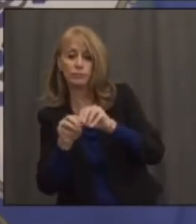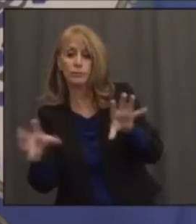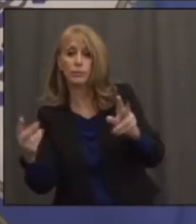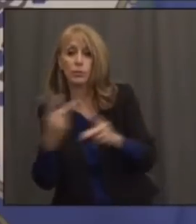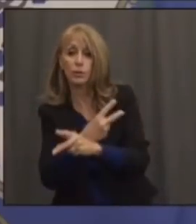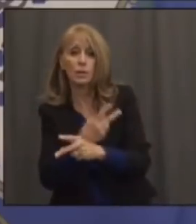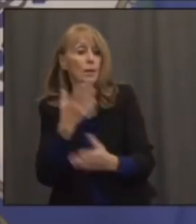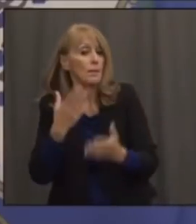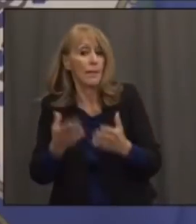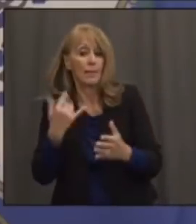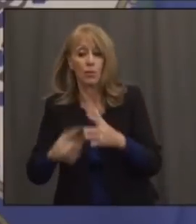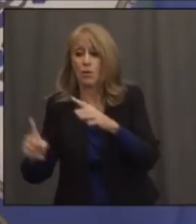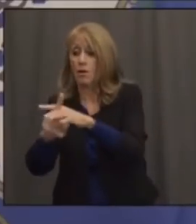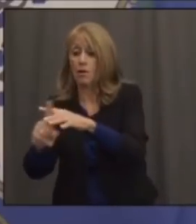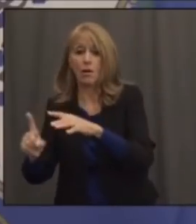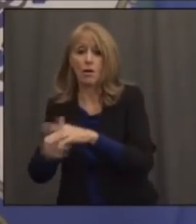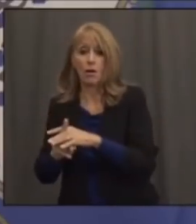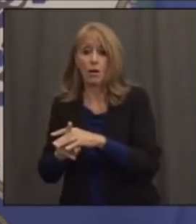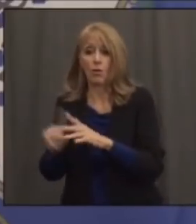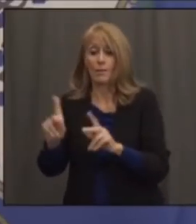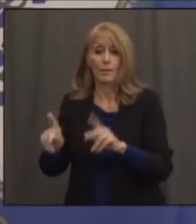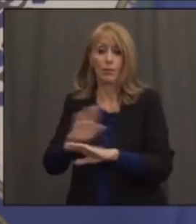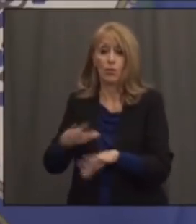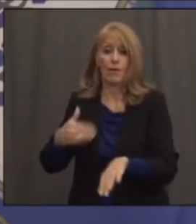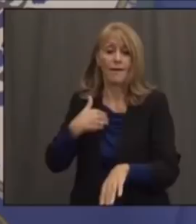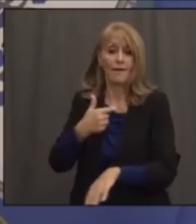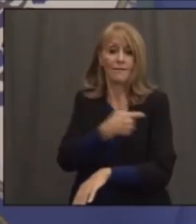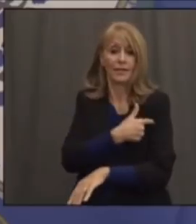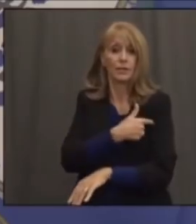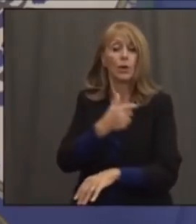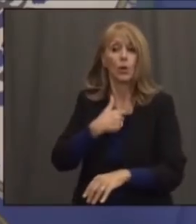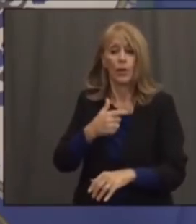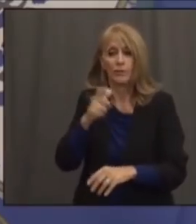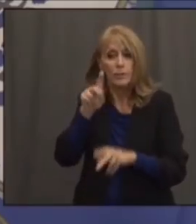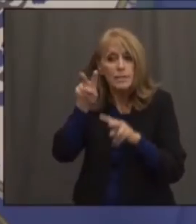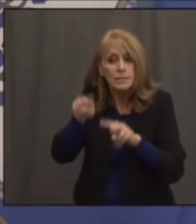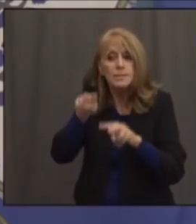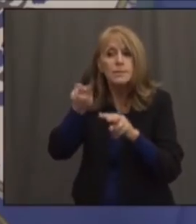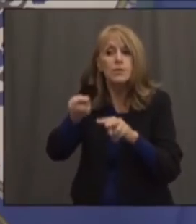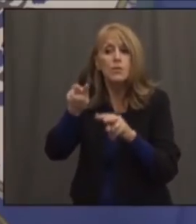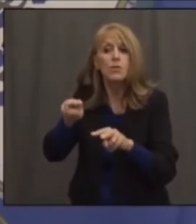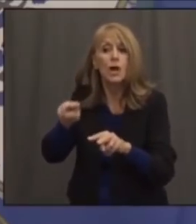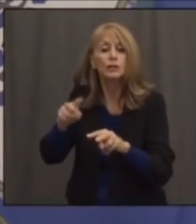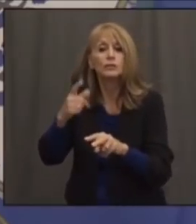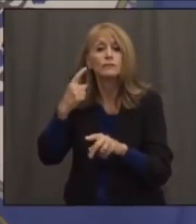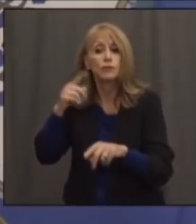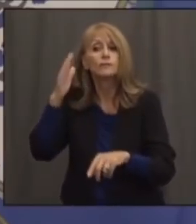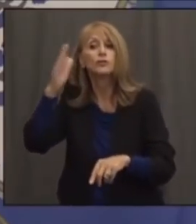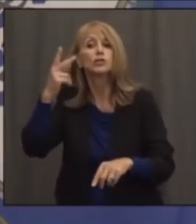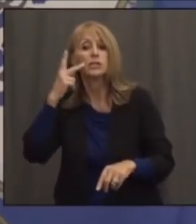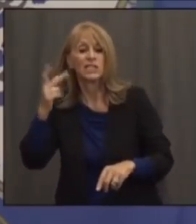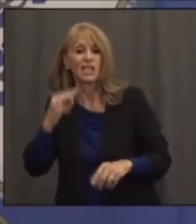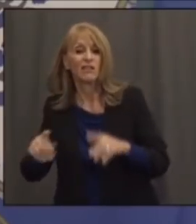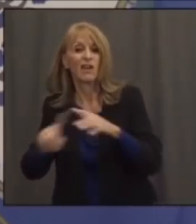in some places that are less likely to be vaccinated. I think we're going to watch that very carefully for the foreseeable future.